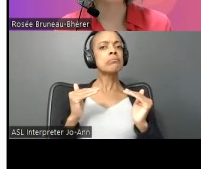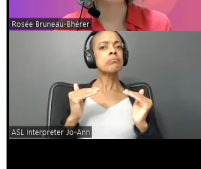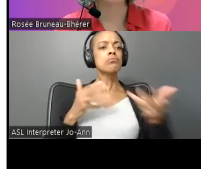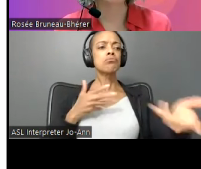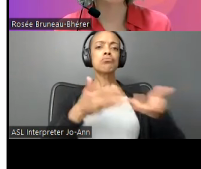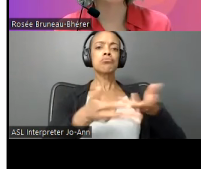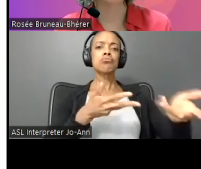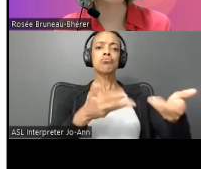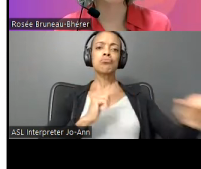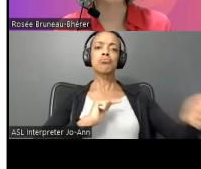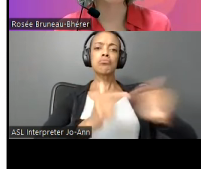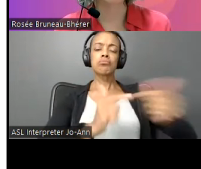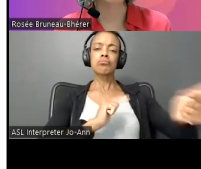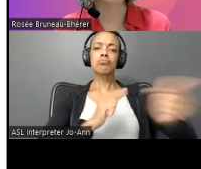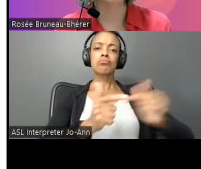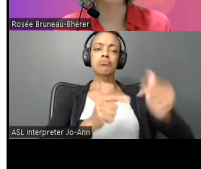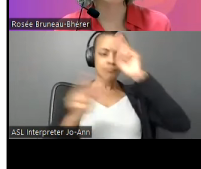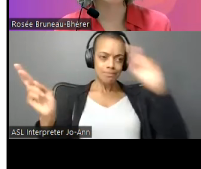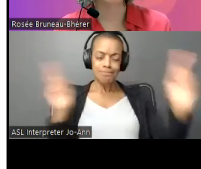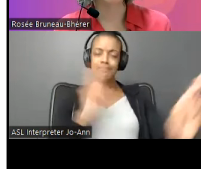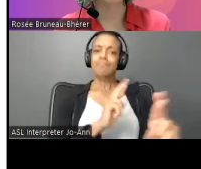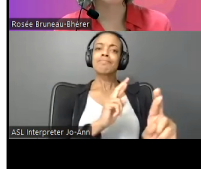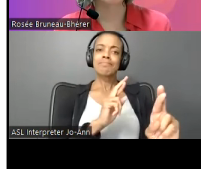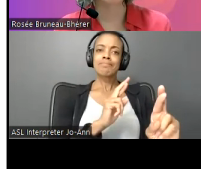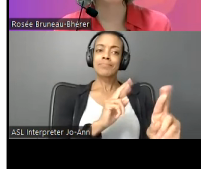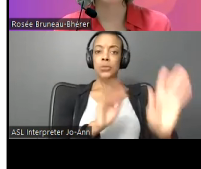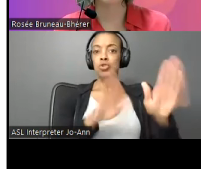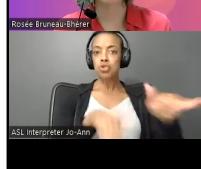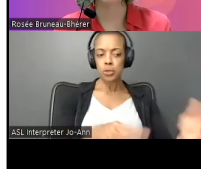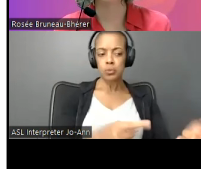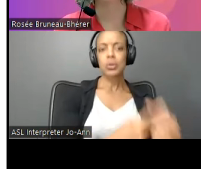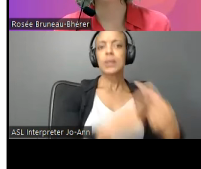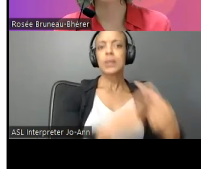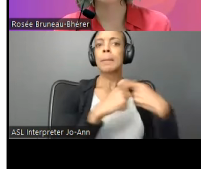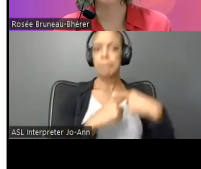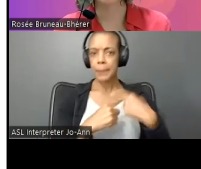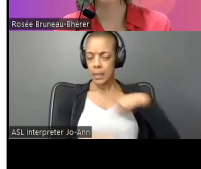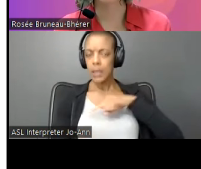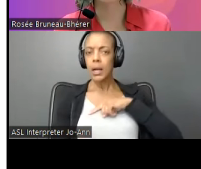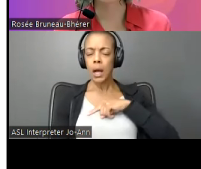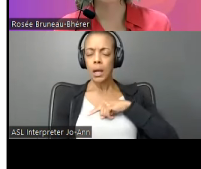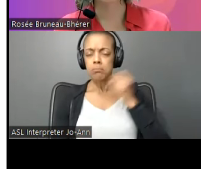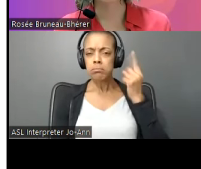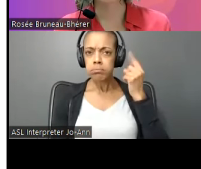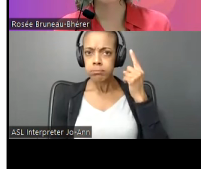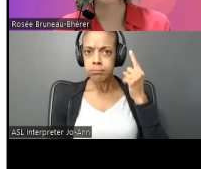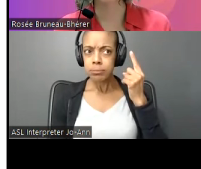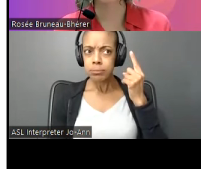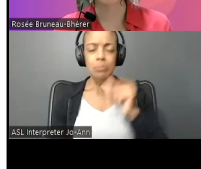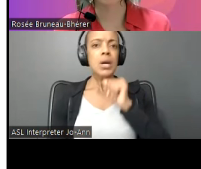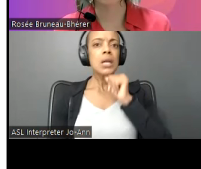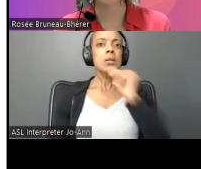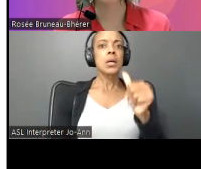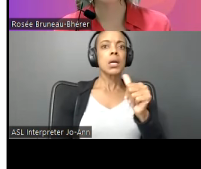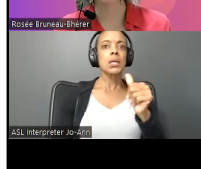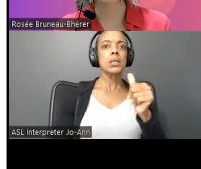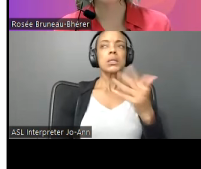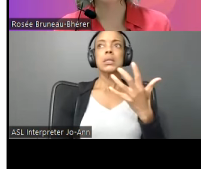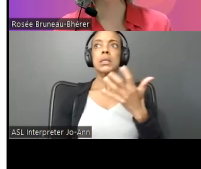And we know that children rely on us, but we don't want it to be a battle of power.